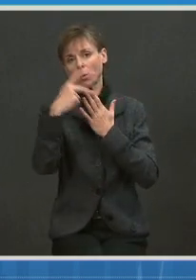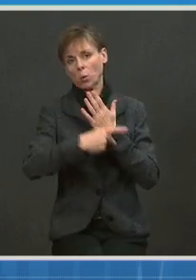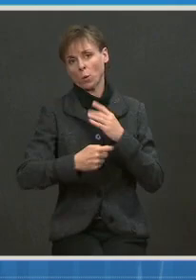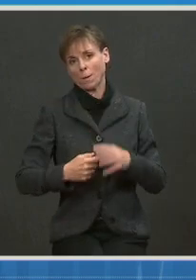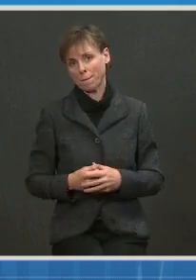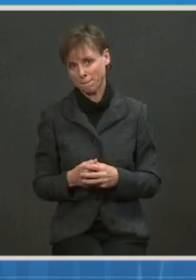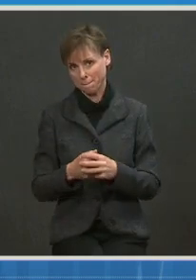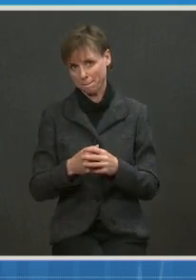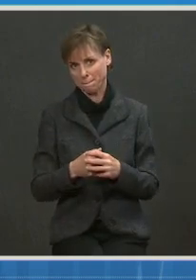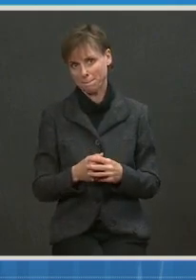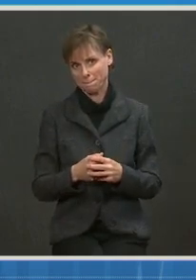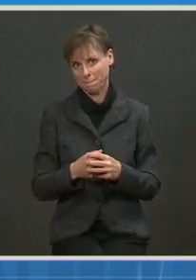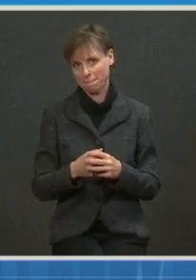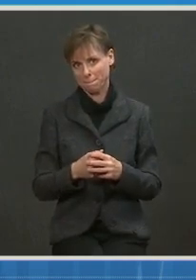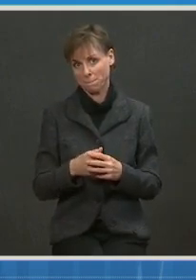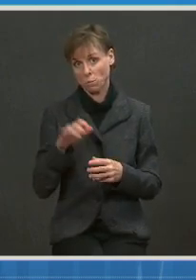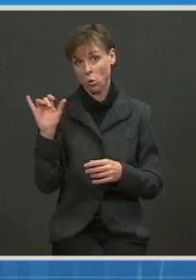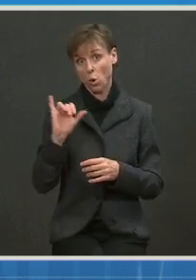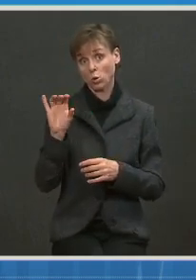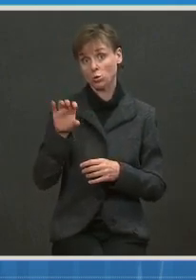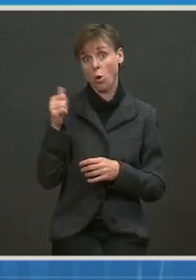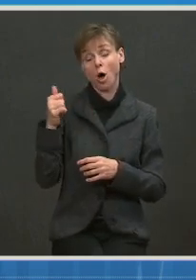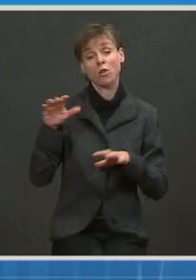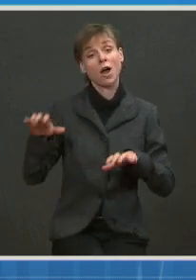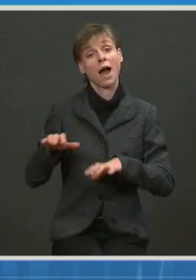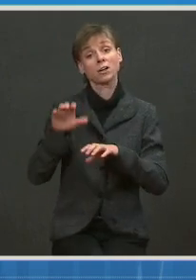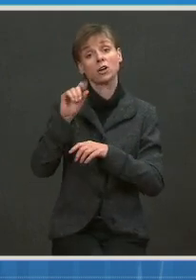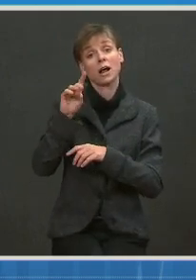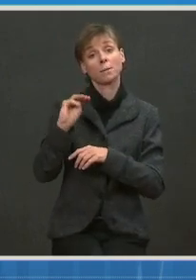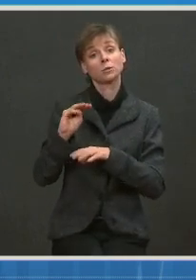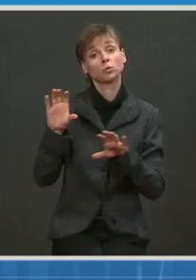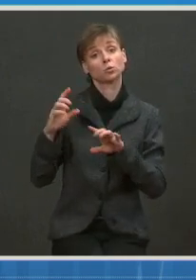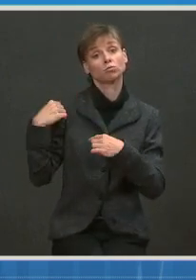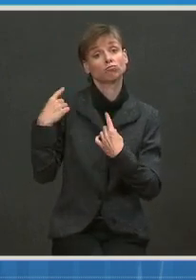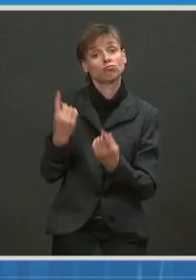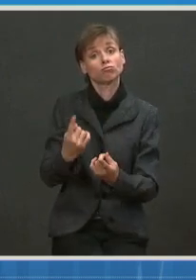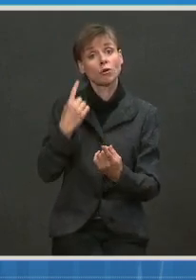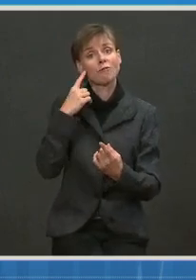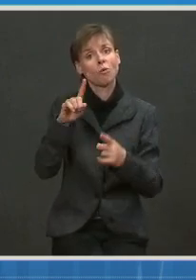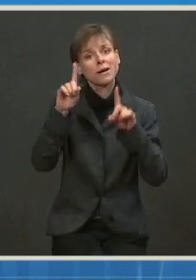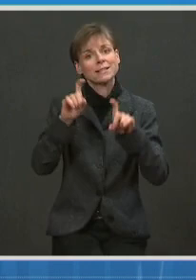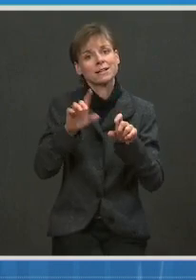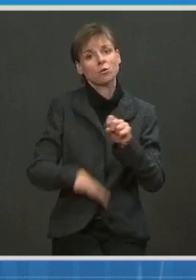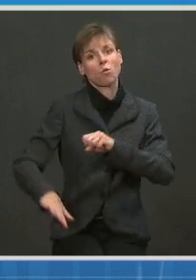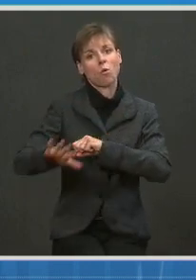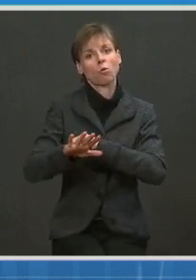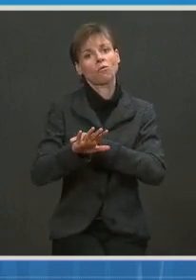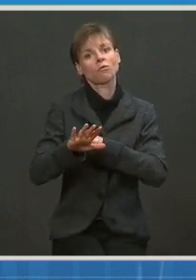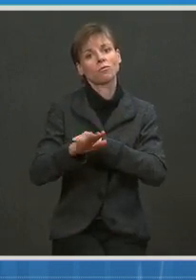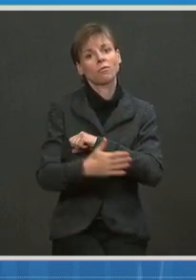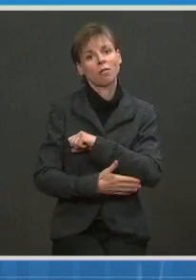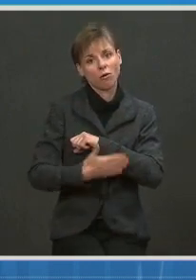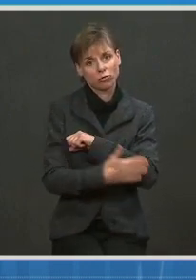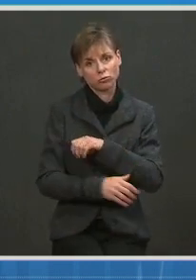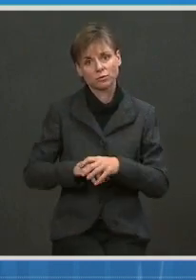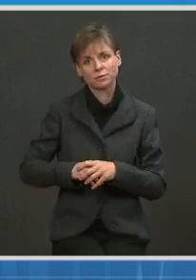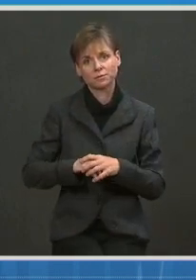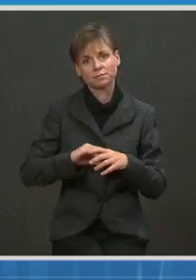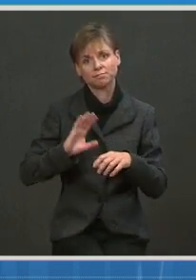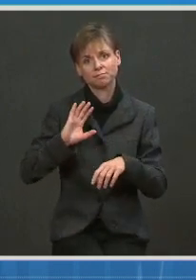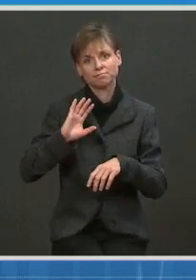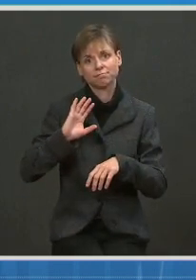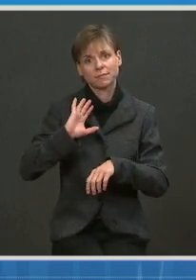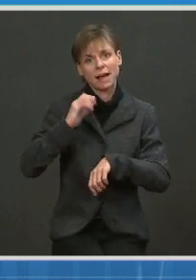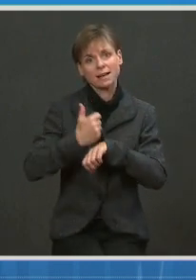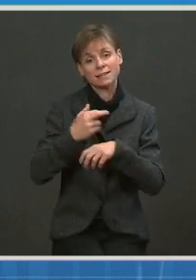on additional actions the administration has already taken to scale up testing nationwide, like establishing regional coordinating